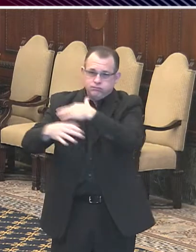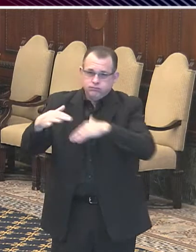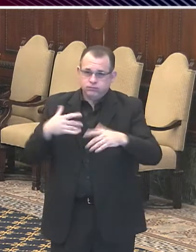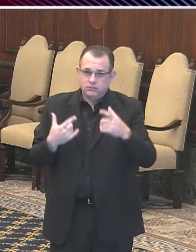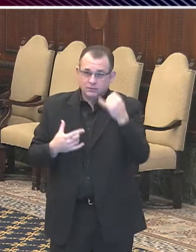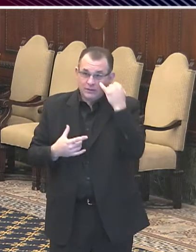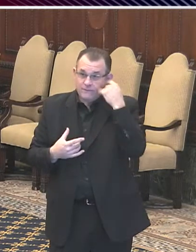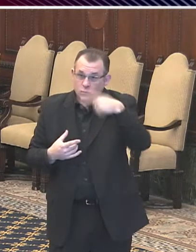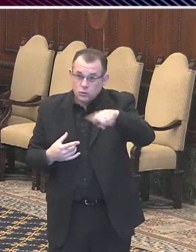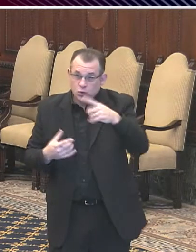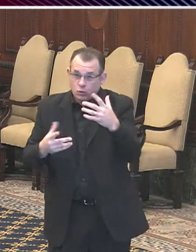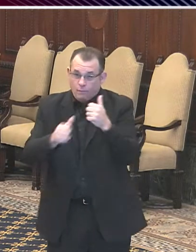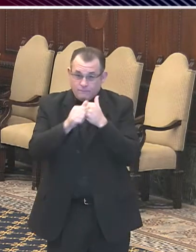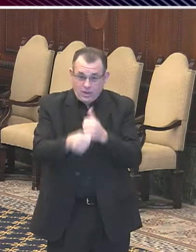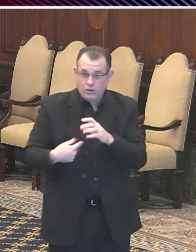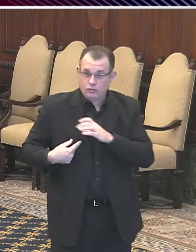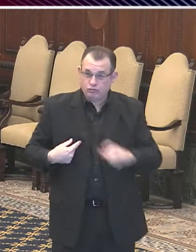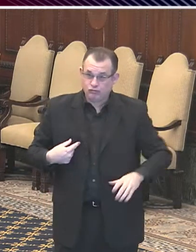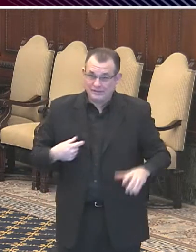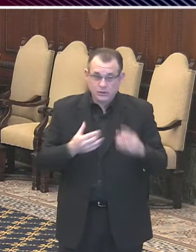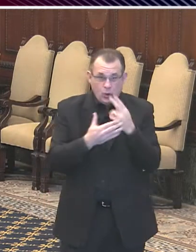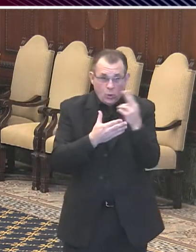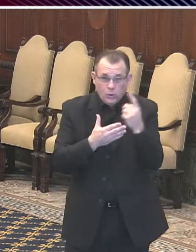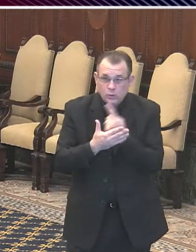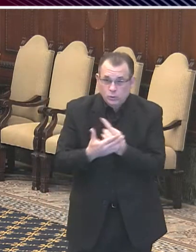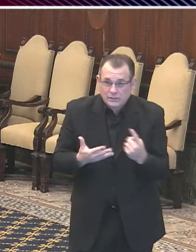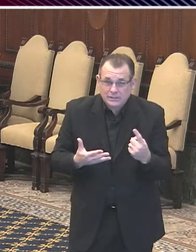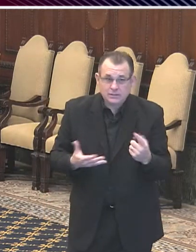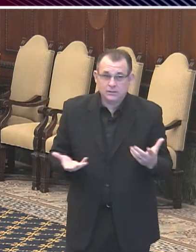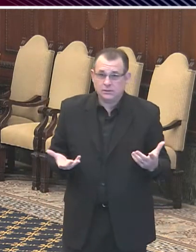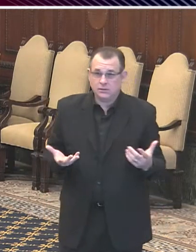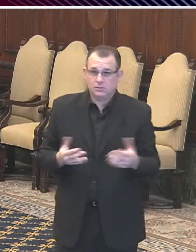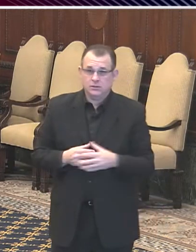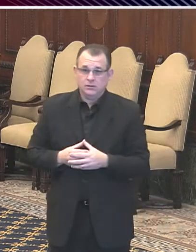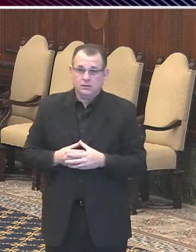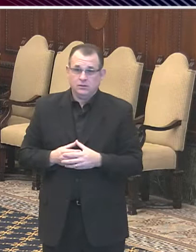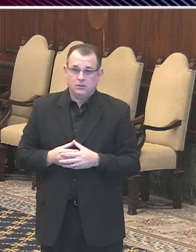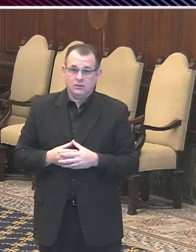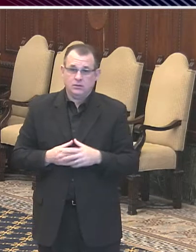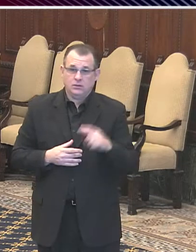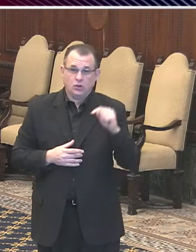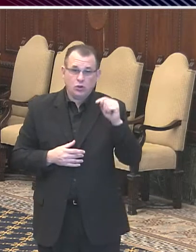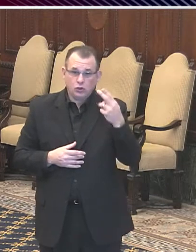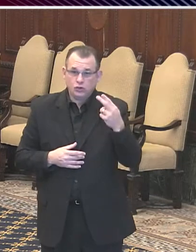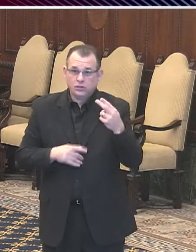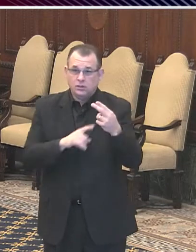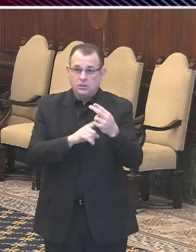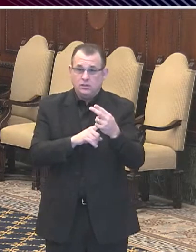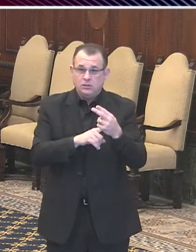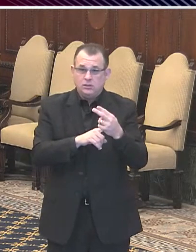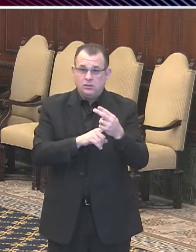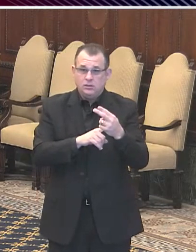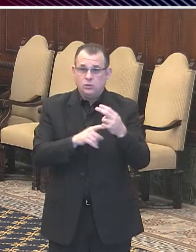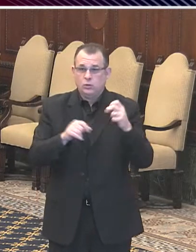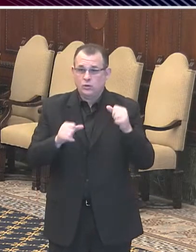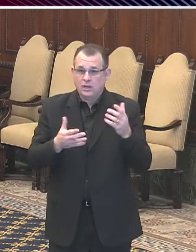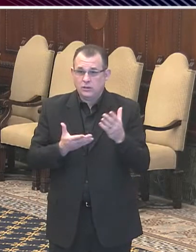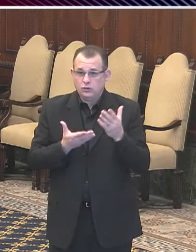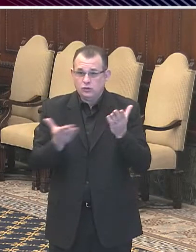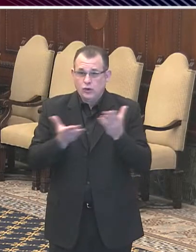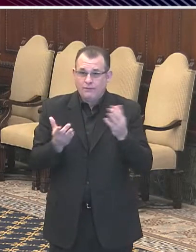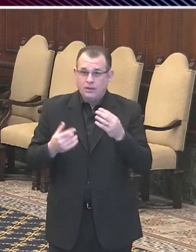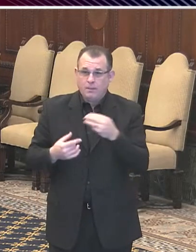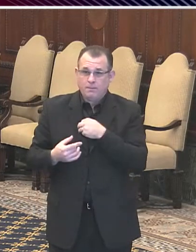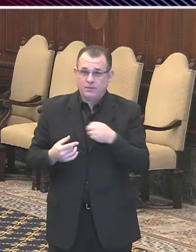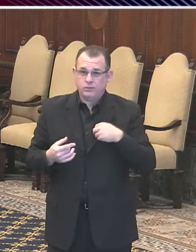Week, consider this. Maundy Thursday offers an opportunity to serve the members of your household with humility